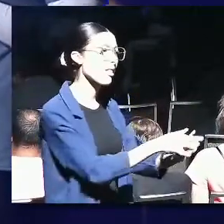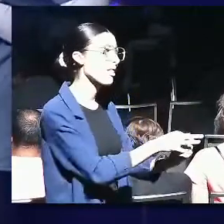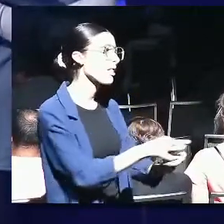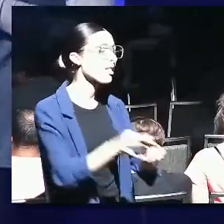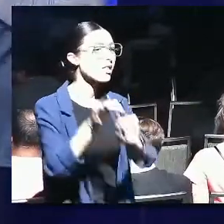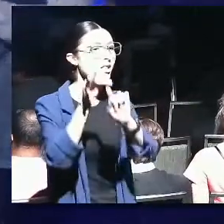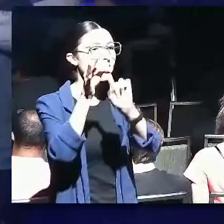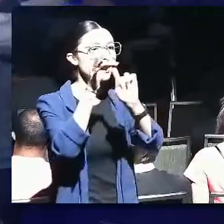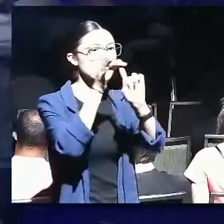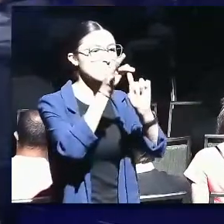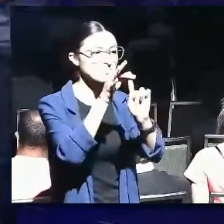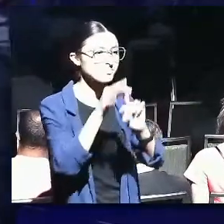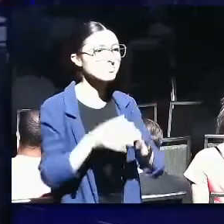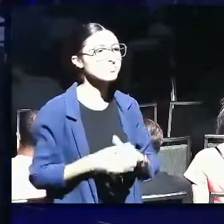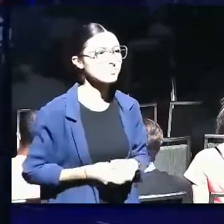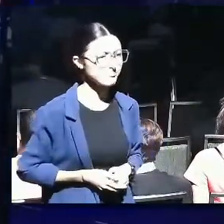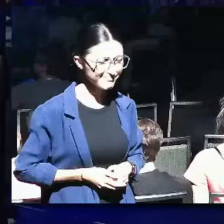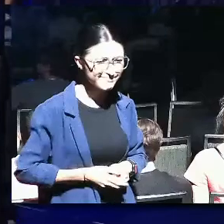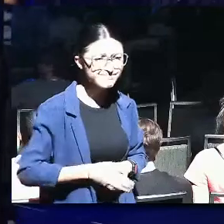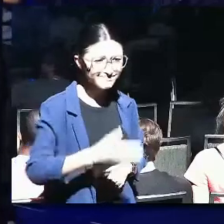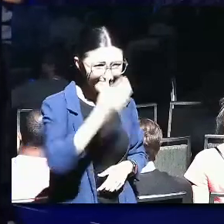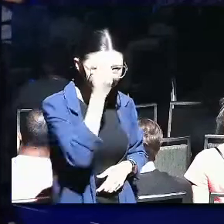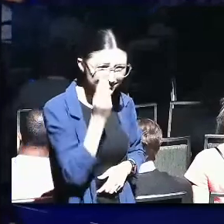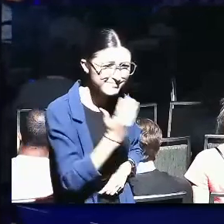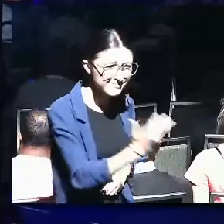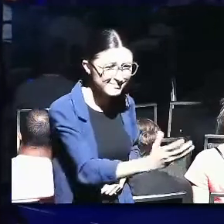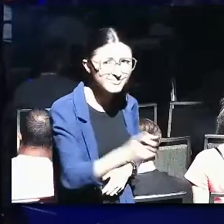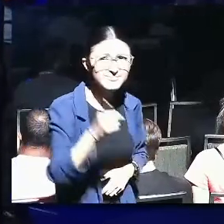found. You will be